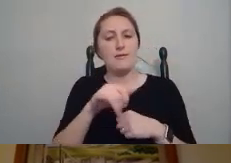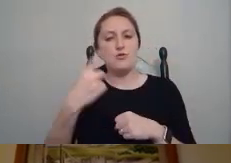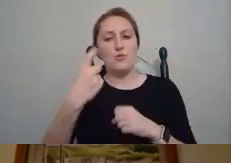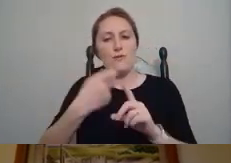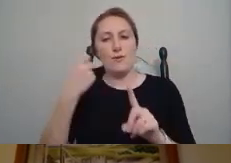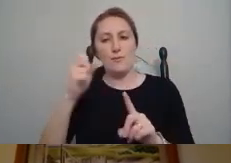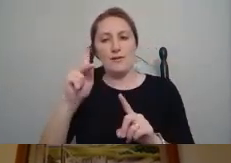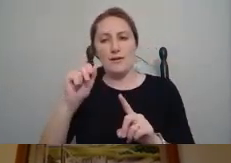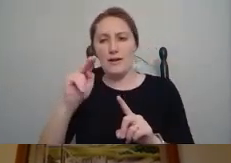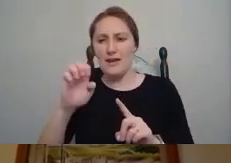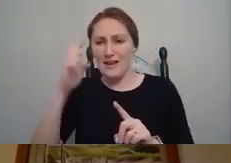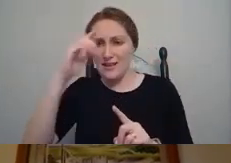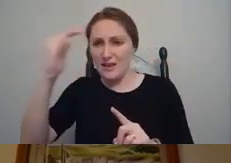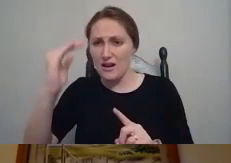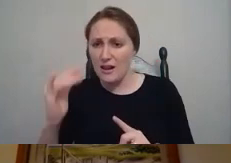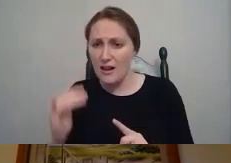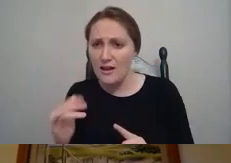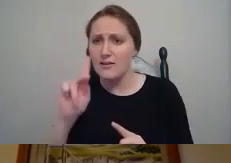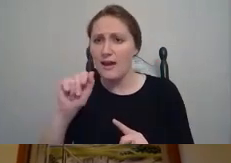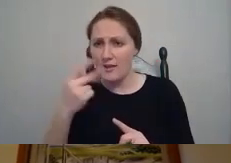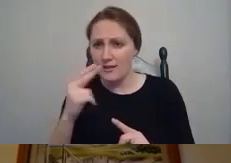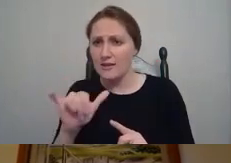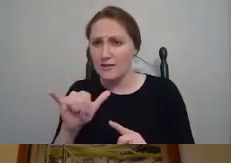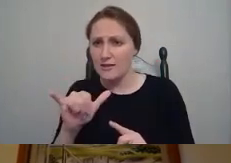to Kathy. Mm-hmm.